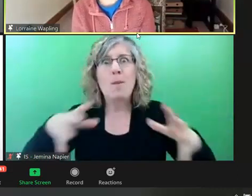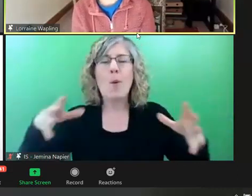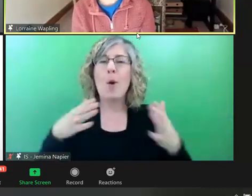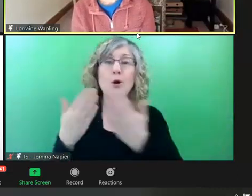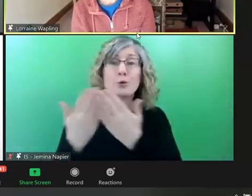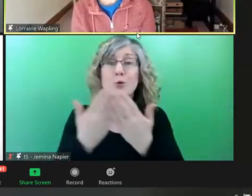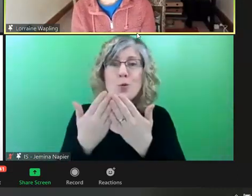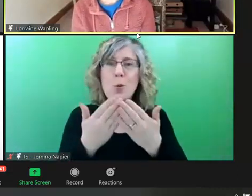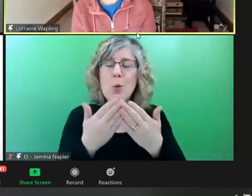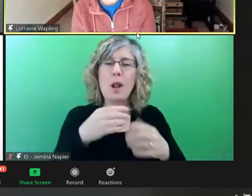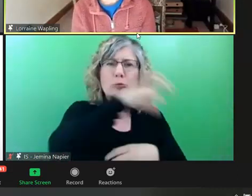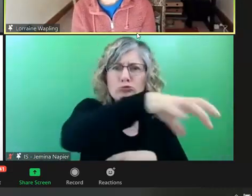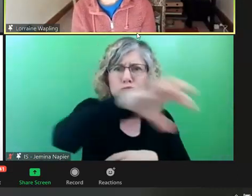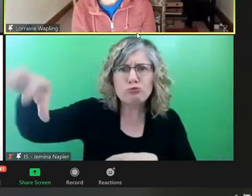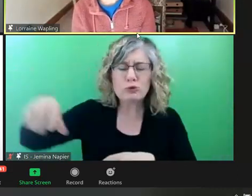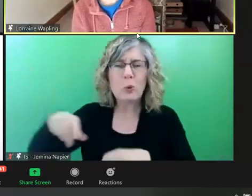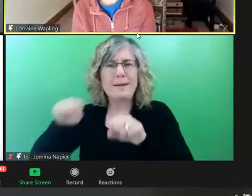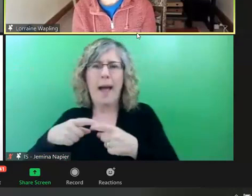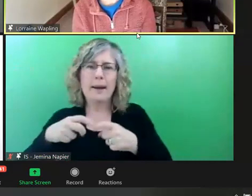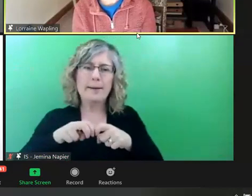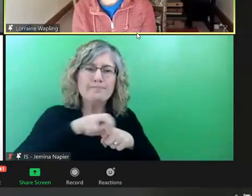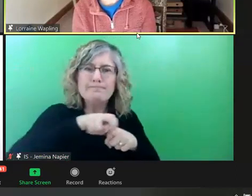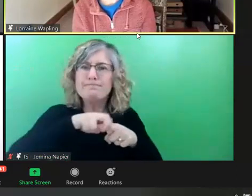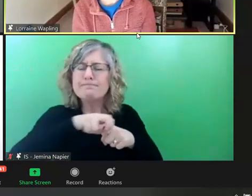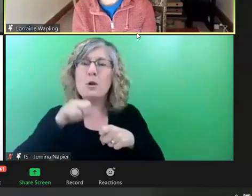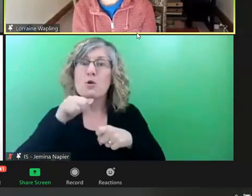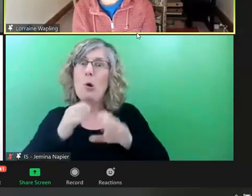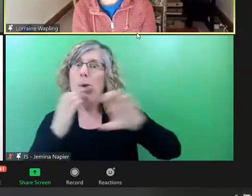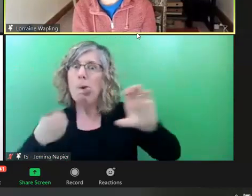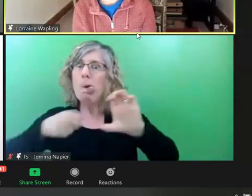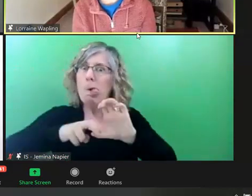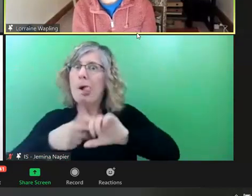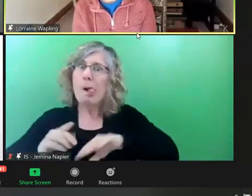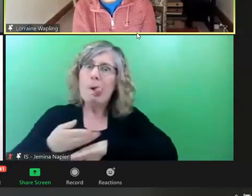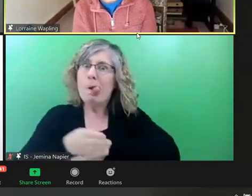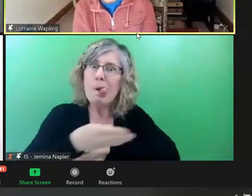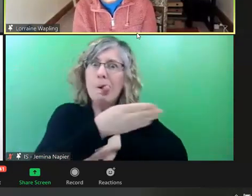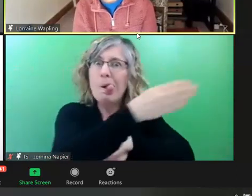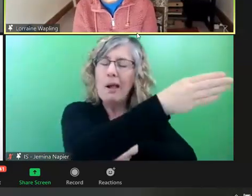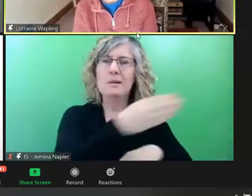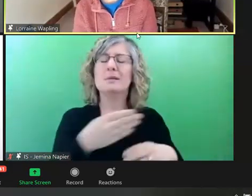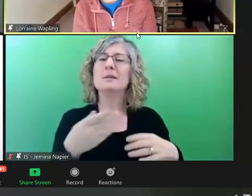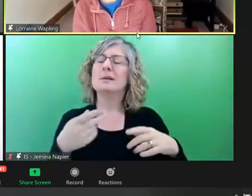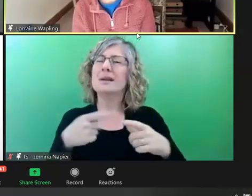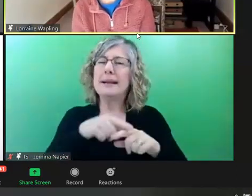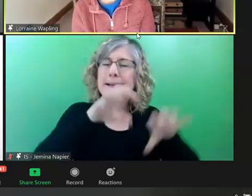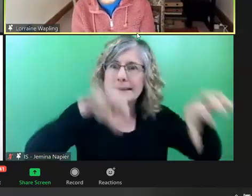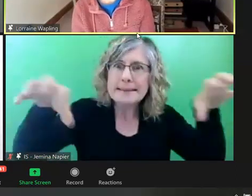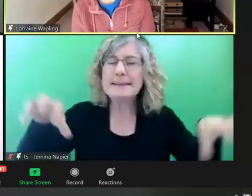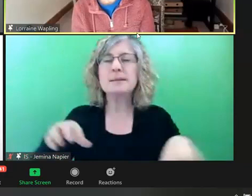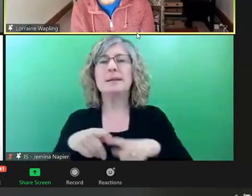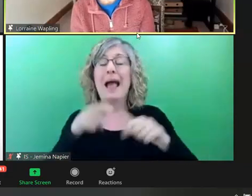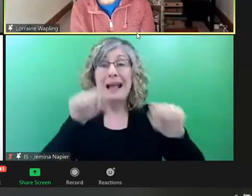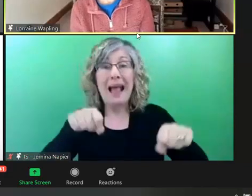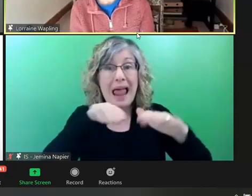to home. So I think there needs to be more of a accountability on the part of governments too,